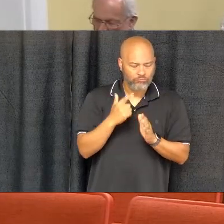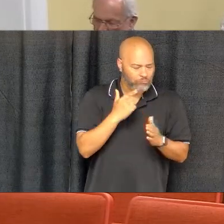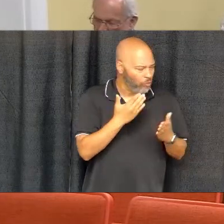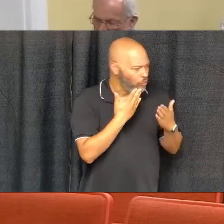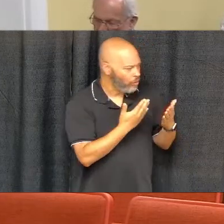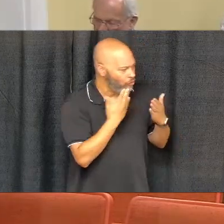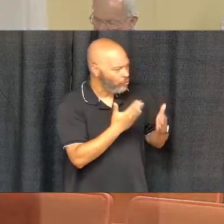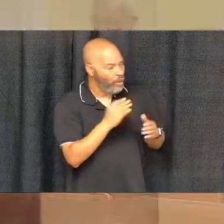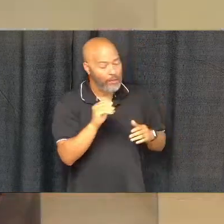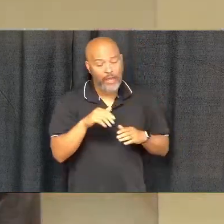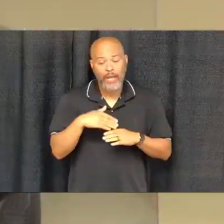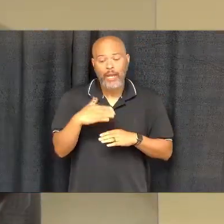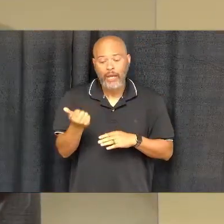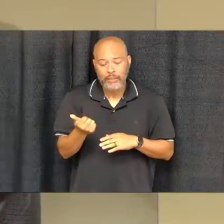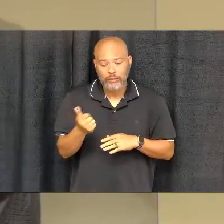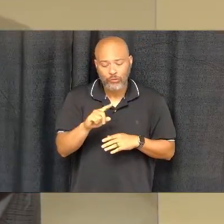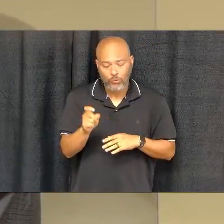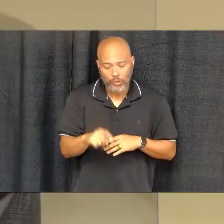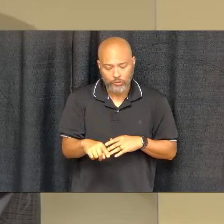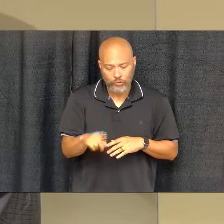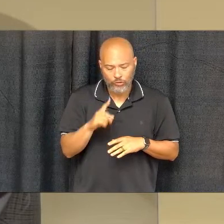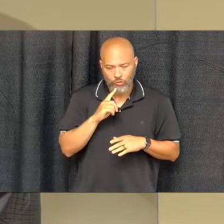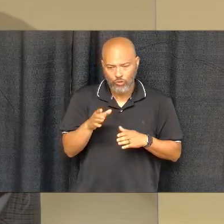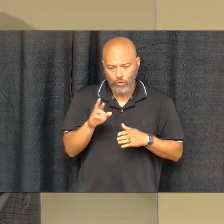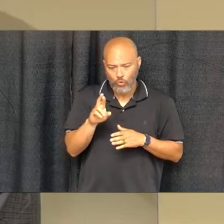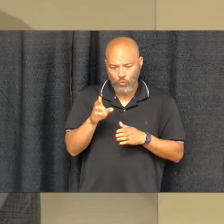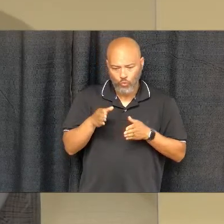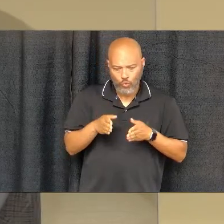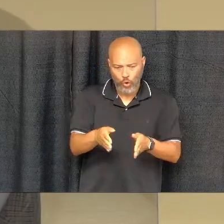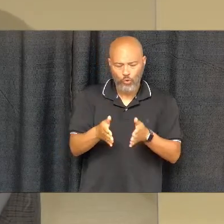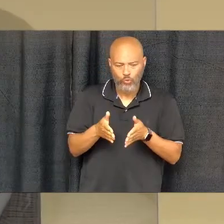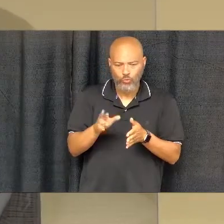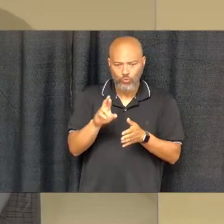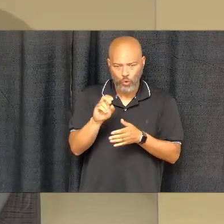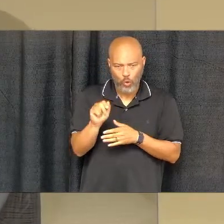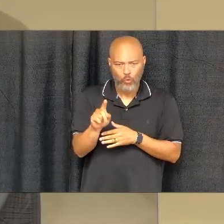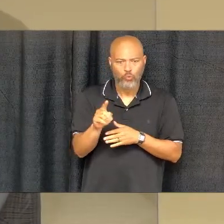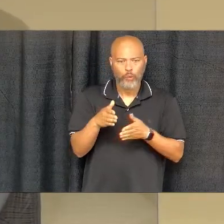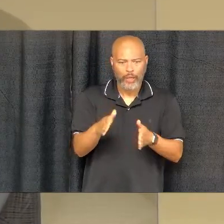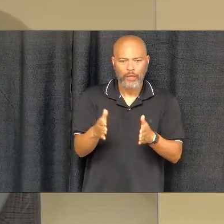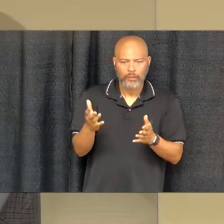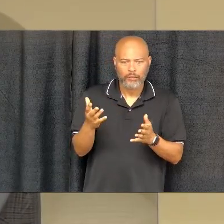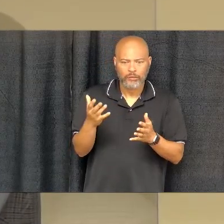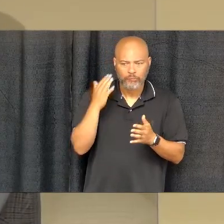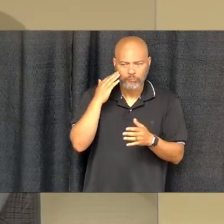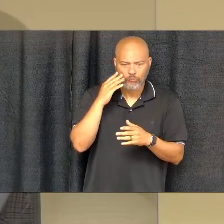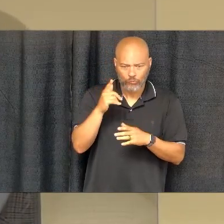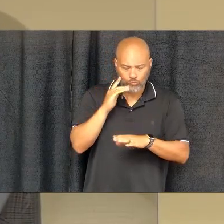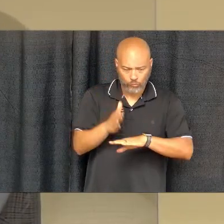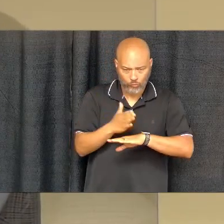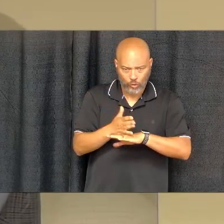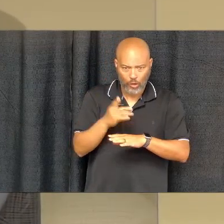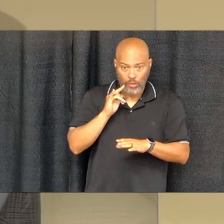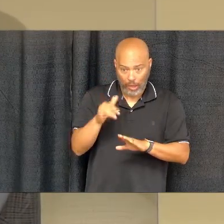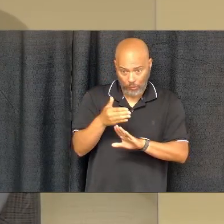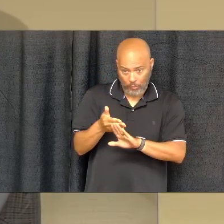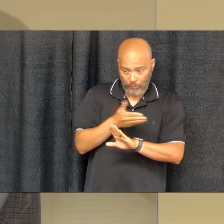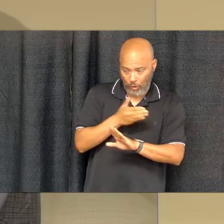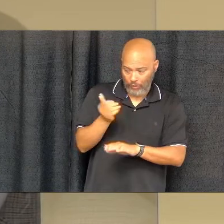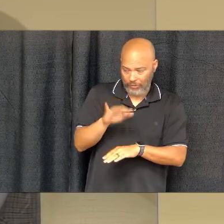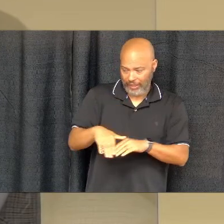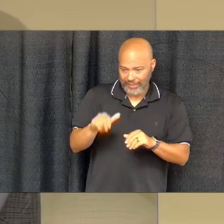And the next question, the roadways, I know he talked about developing all of that. Is that going to be done prior to any